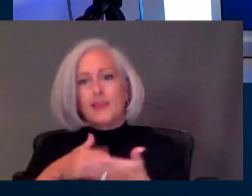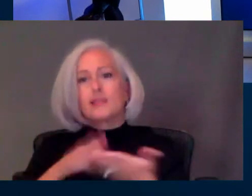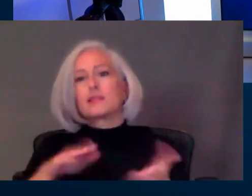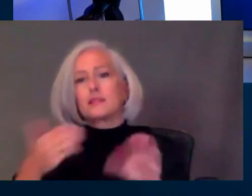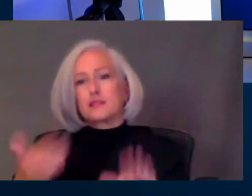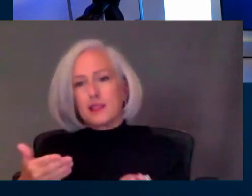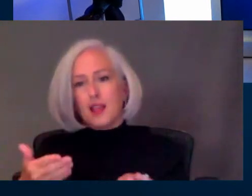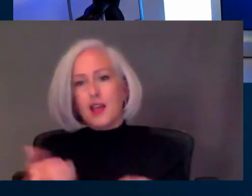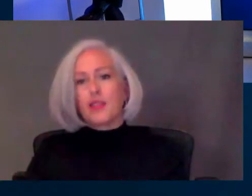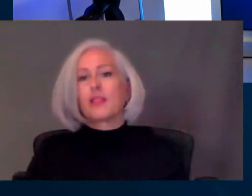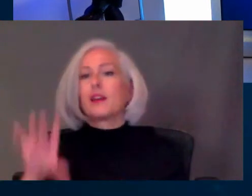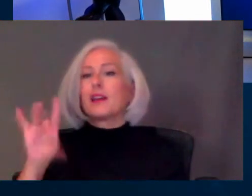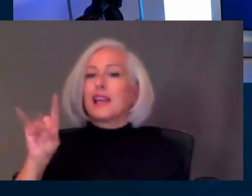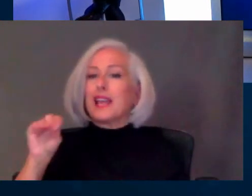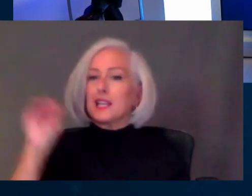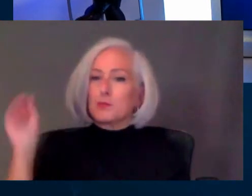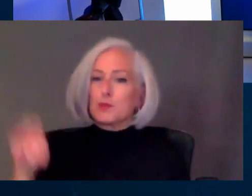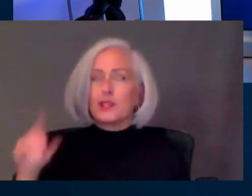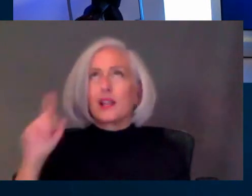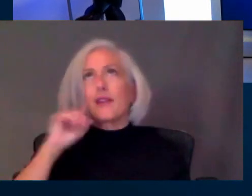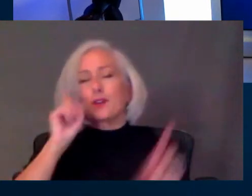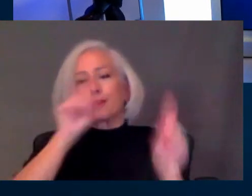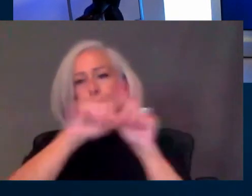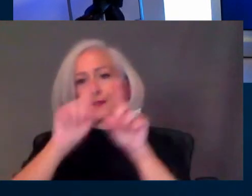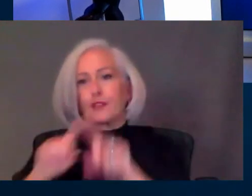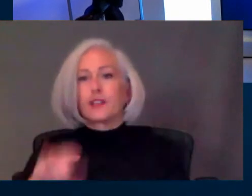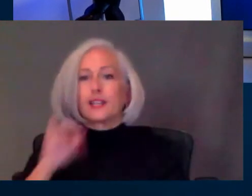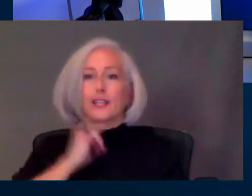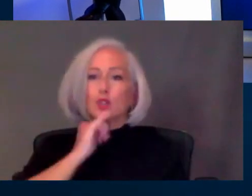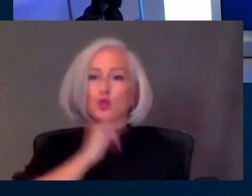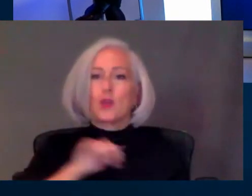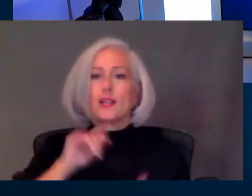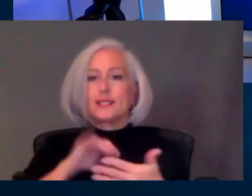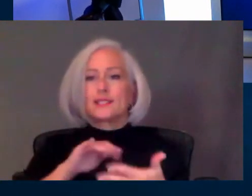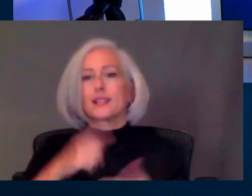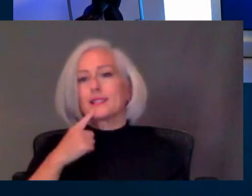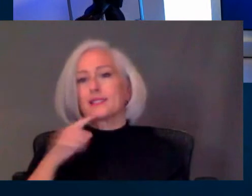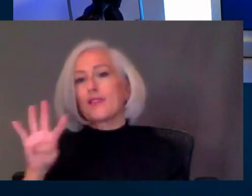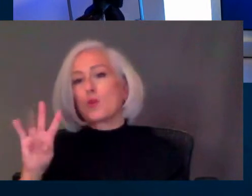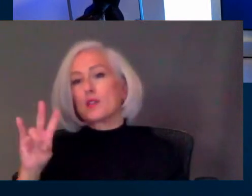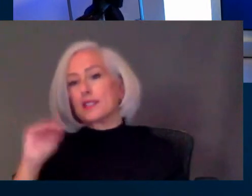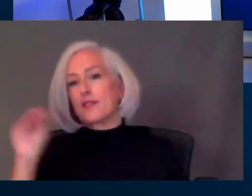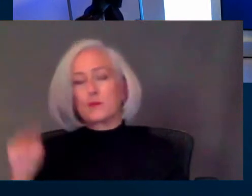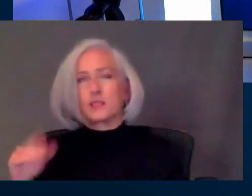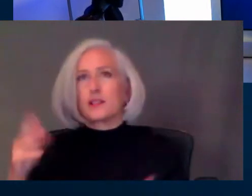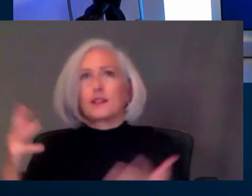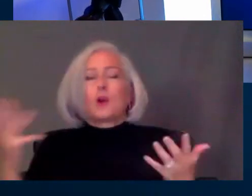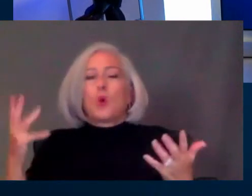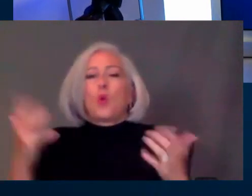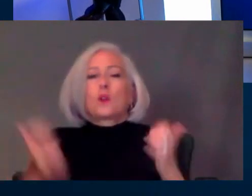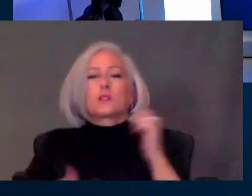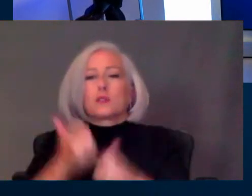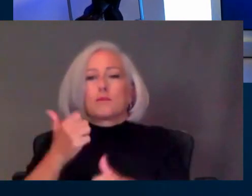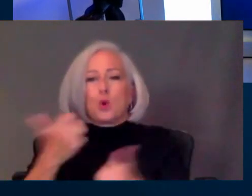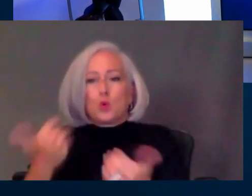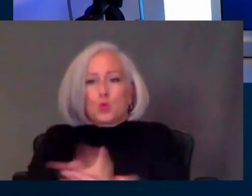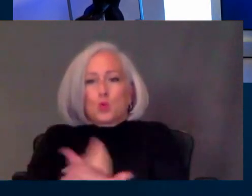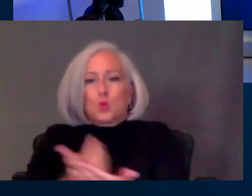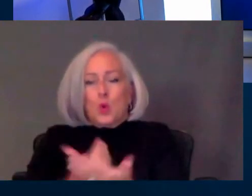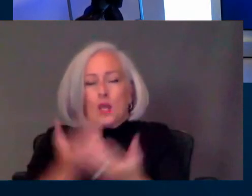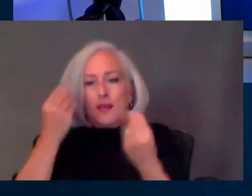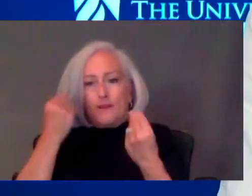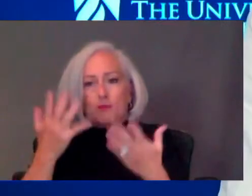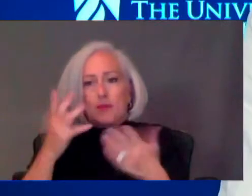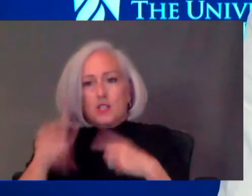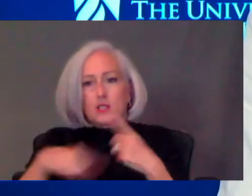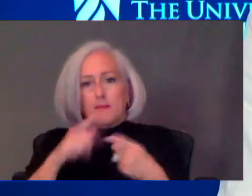is hospitalization, and the next question is ICU and death. And so really that's why the data seems confusing, is